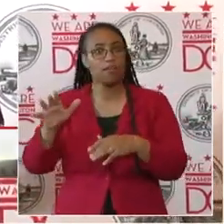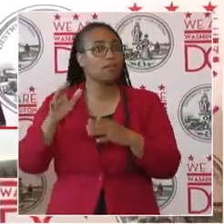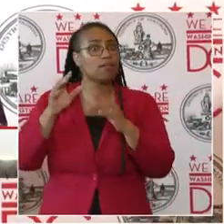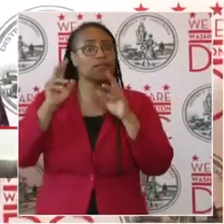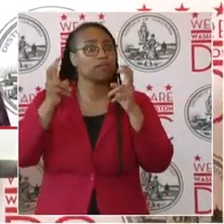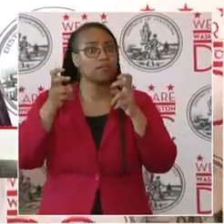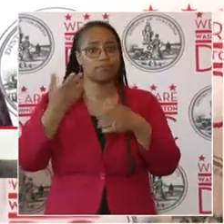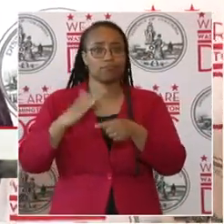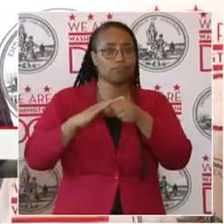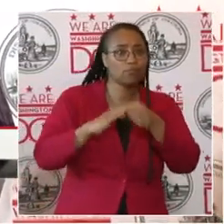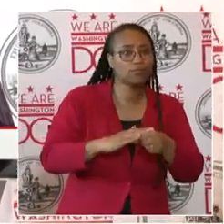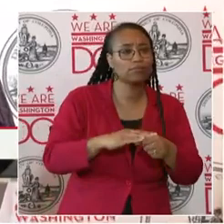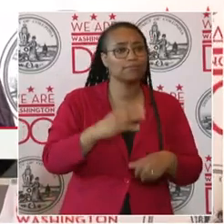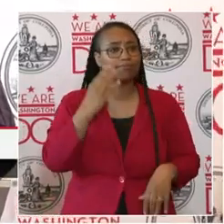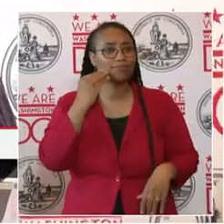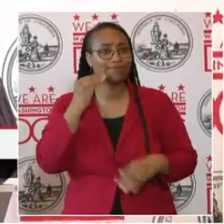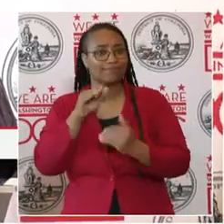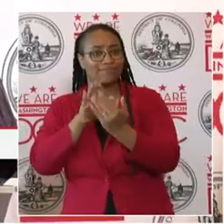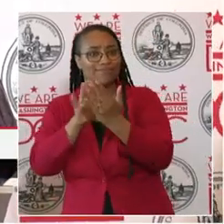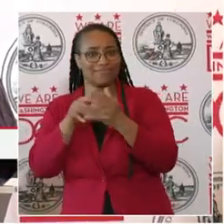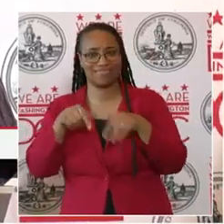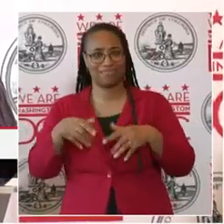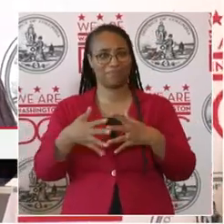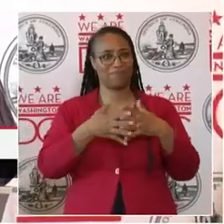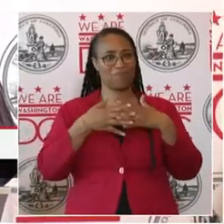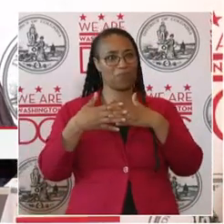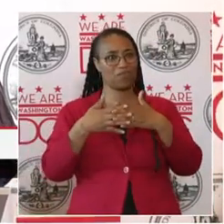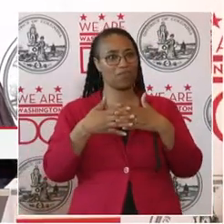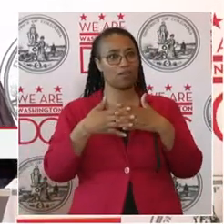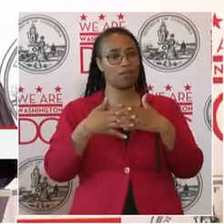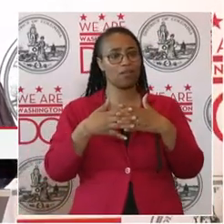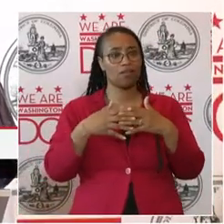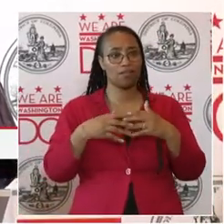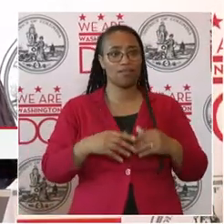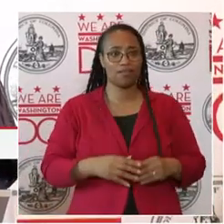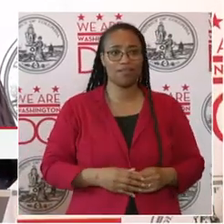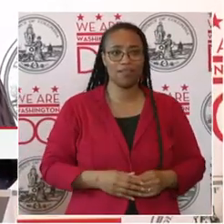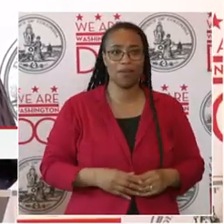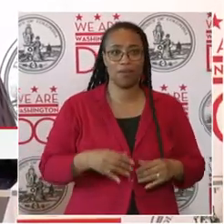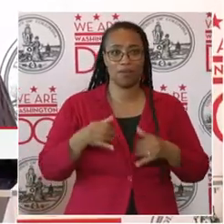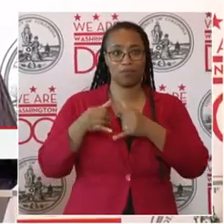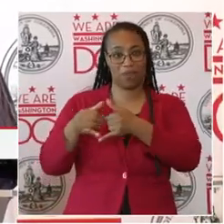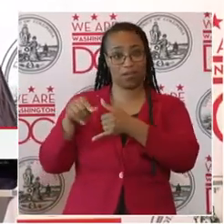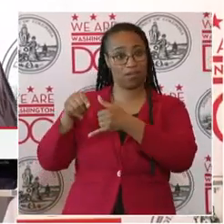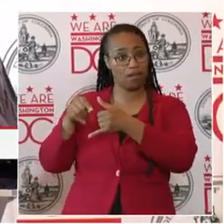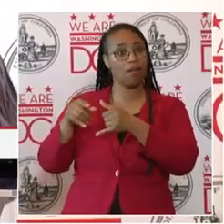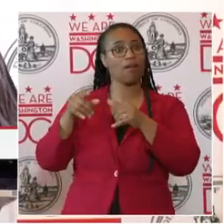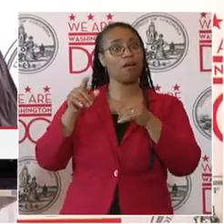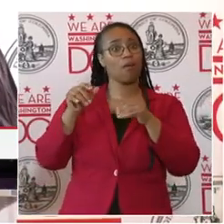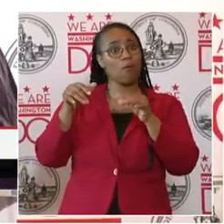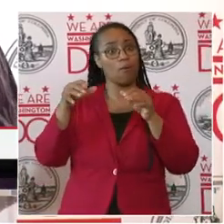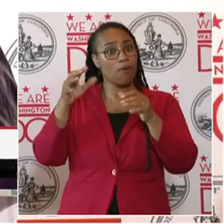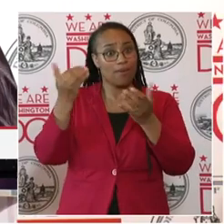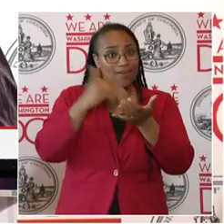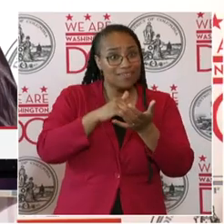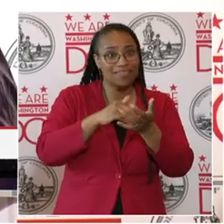facing Americans today, and creates the discourse missing in the media. Can we get a yes, ma'am, for